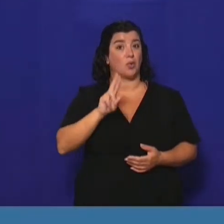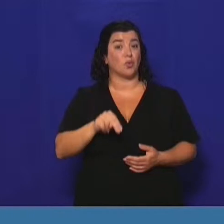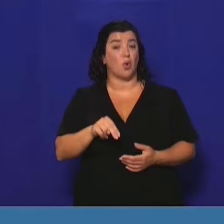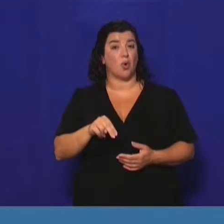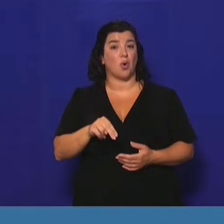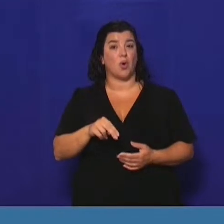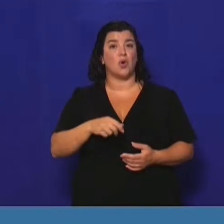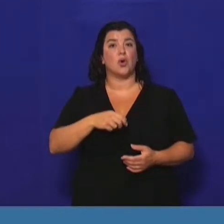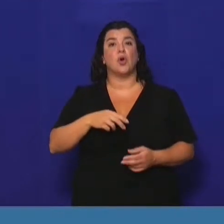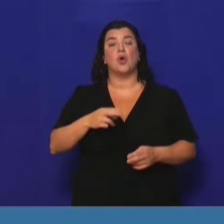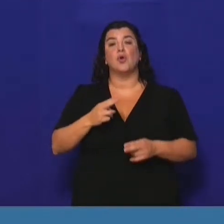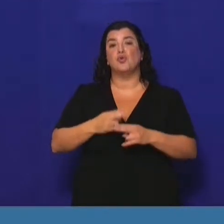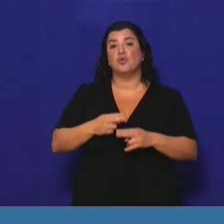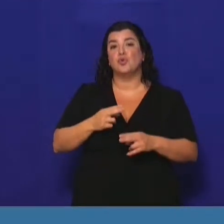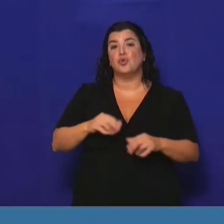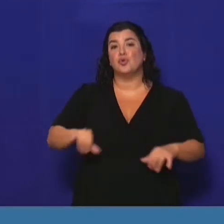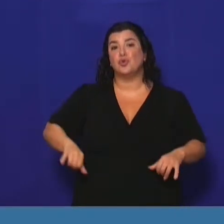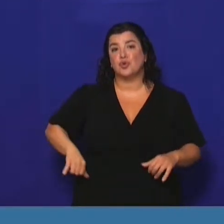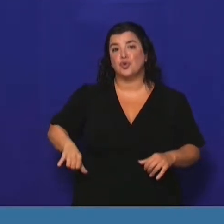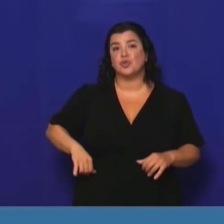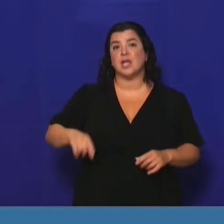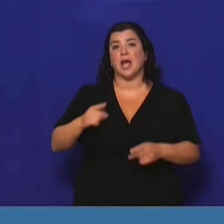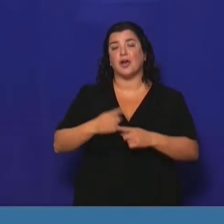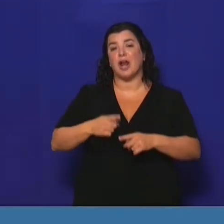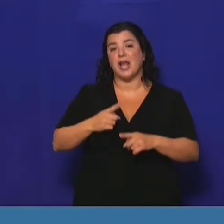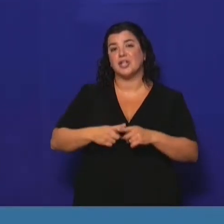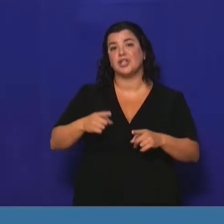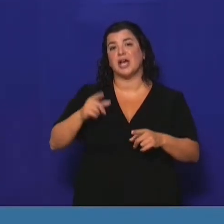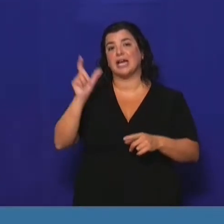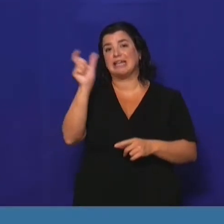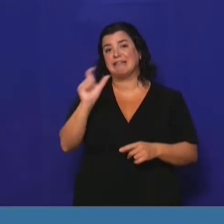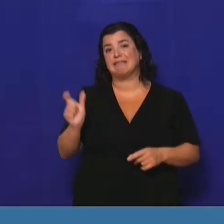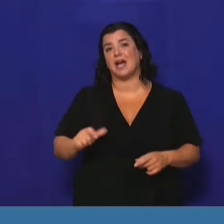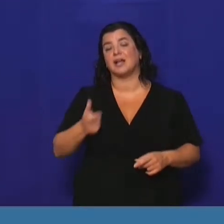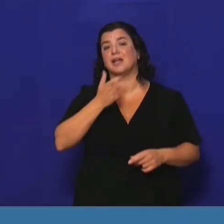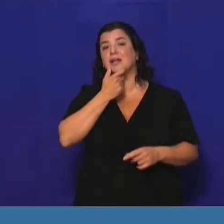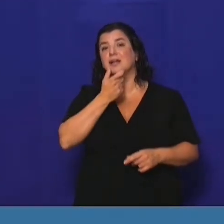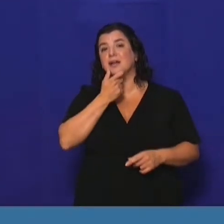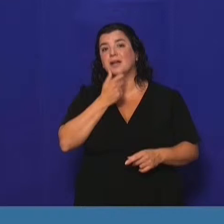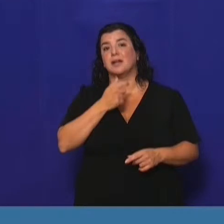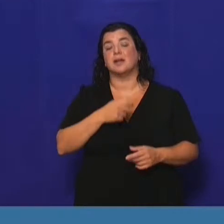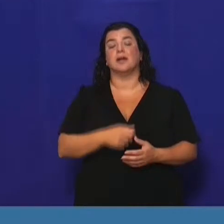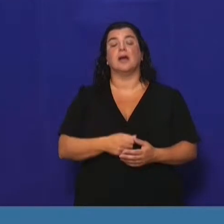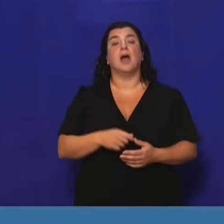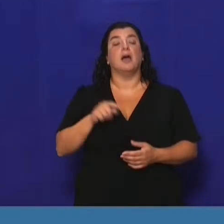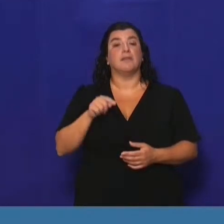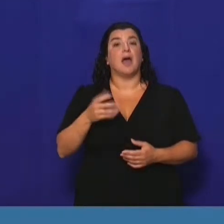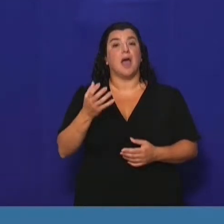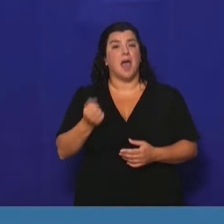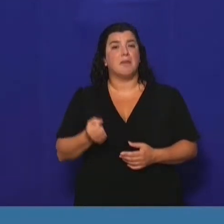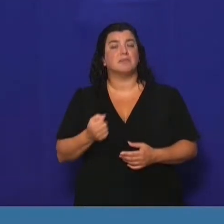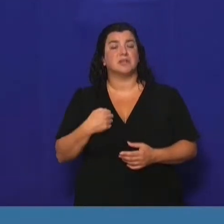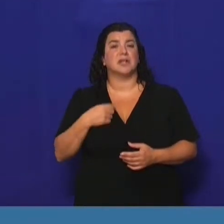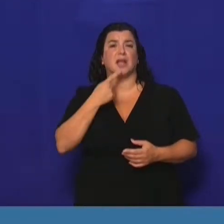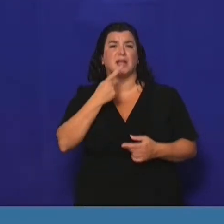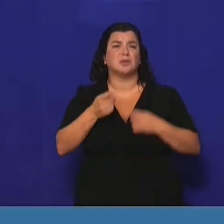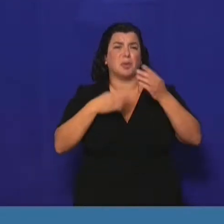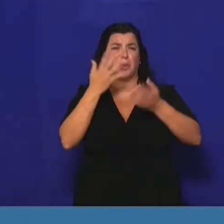mir-Russja, mill-Greċja, mill-Awstrija, mill-Amerika, l-Italja, l-Ingilterra, Hungary u Serbja. Forsi tinnotaw li qiegħda nsemmi wkoll